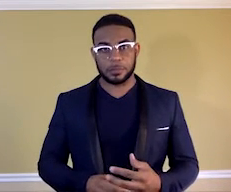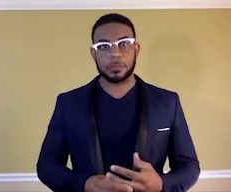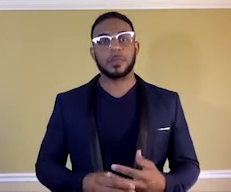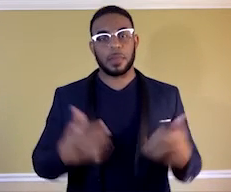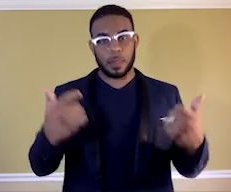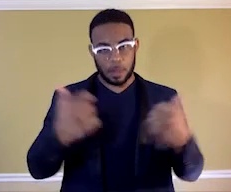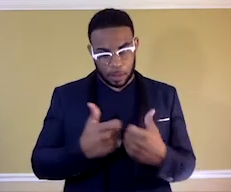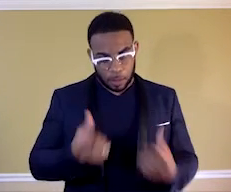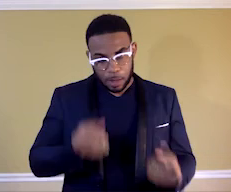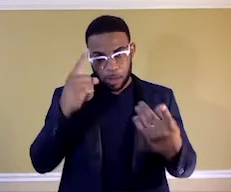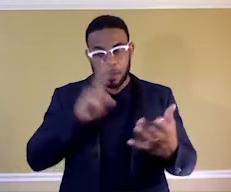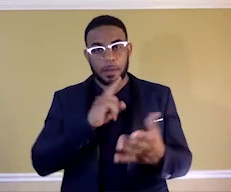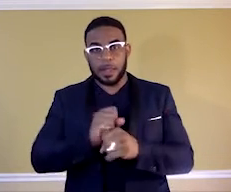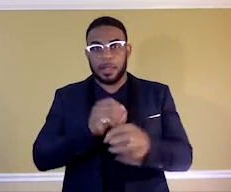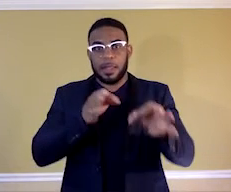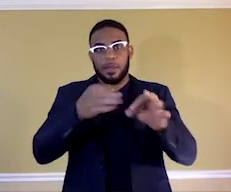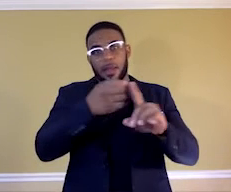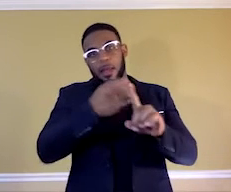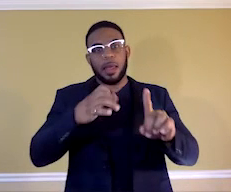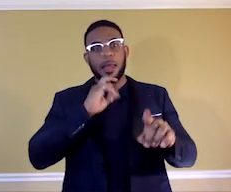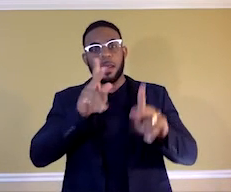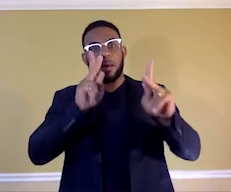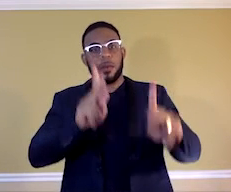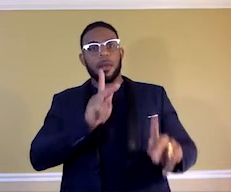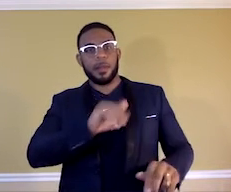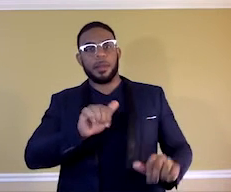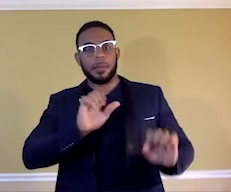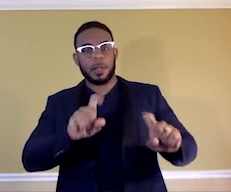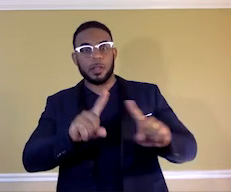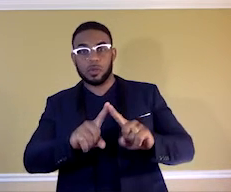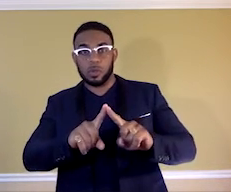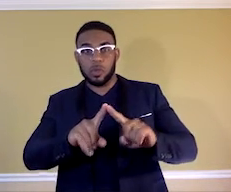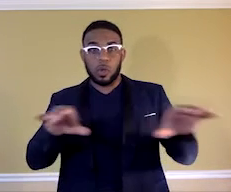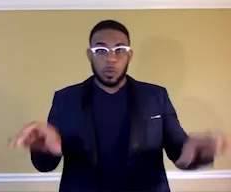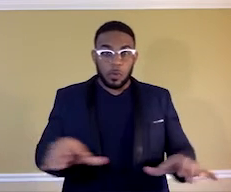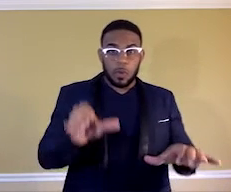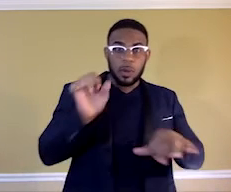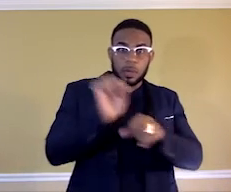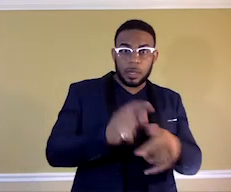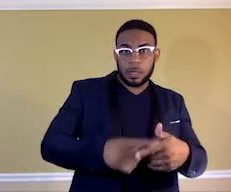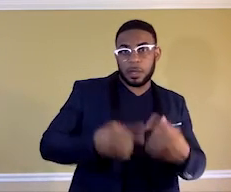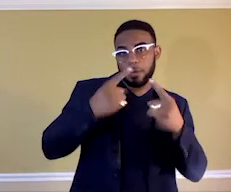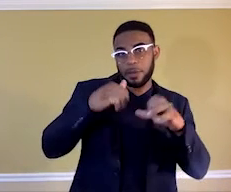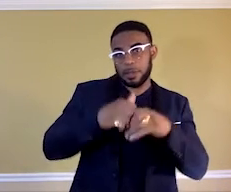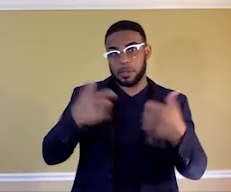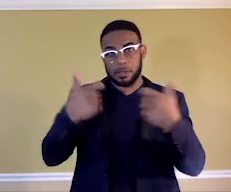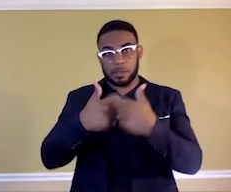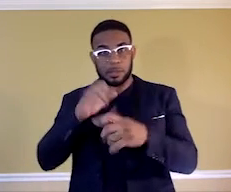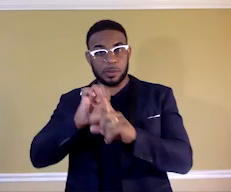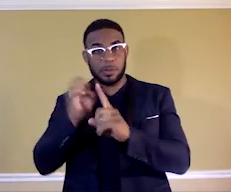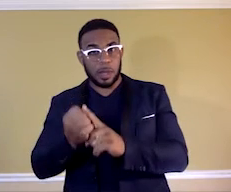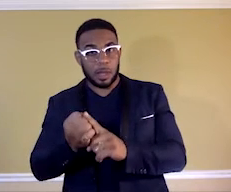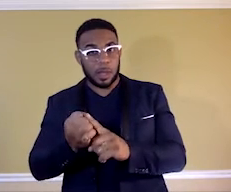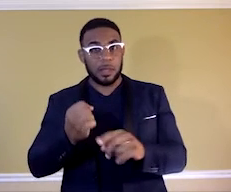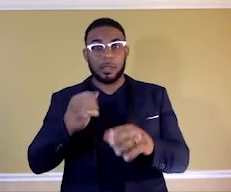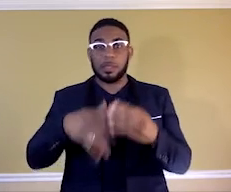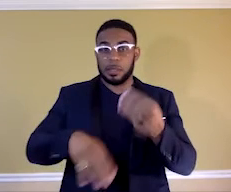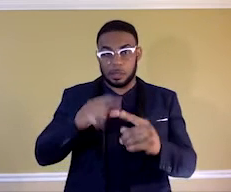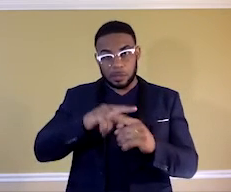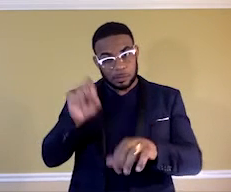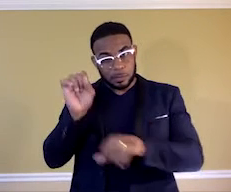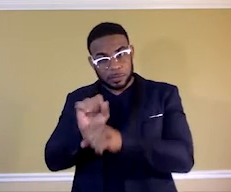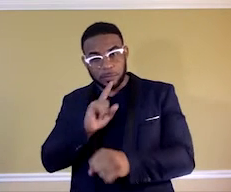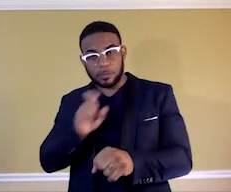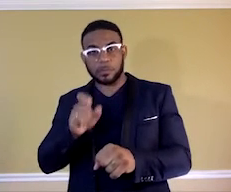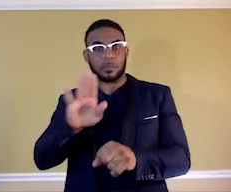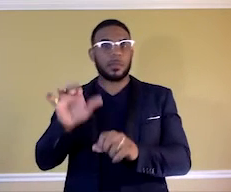Digital literacy is defined as a person's ability to perform tasks effectively in a digital environment. And in addition to those tasks,